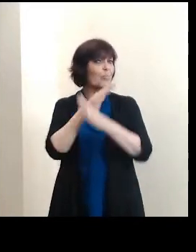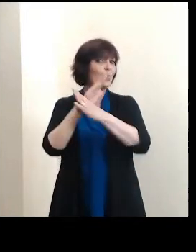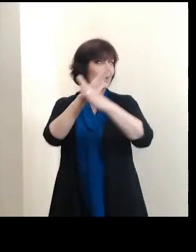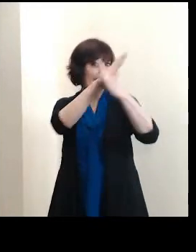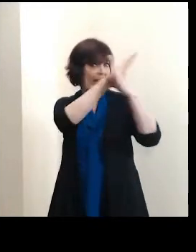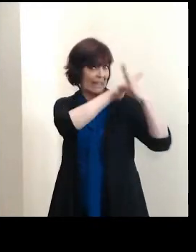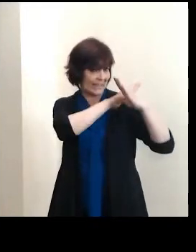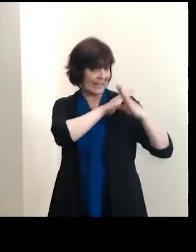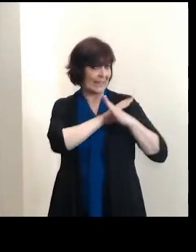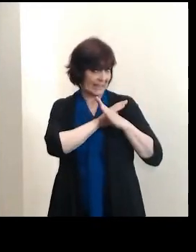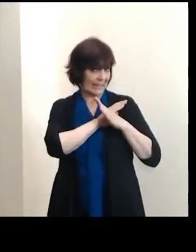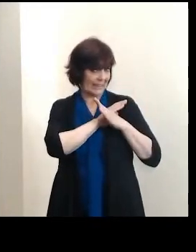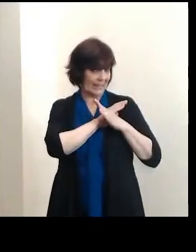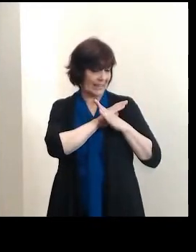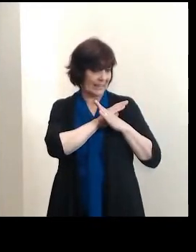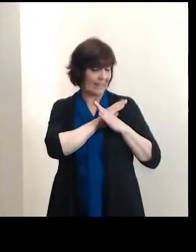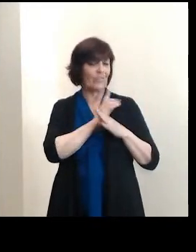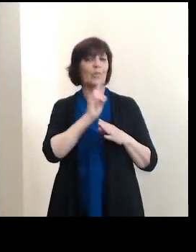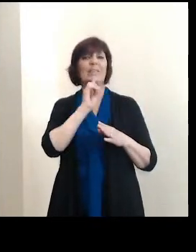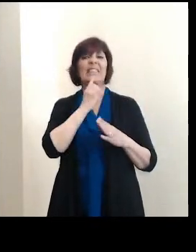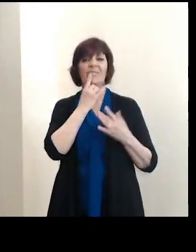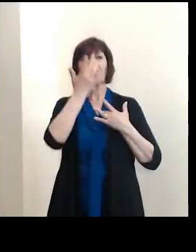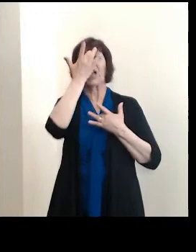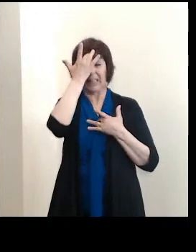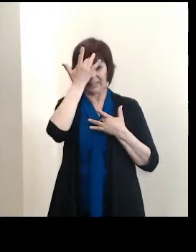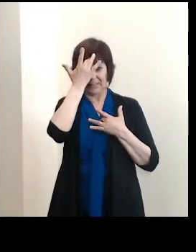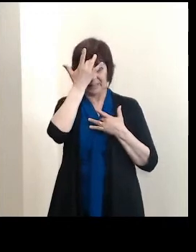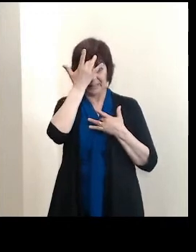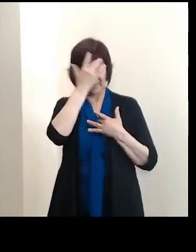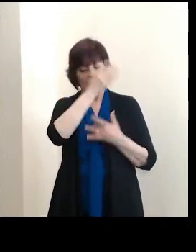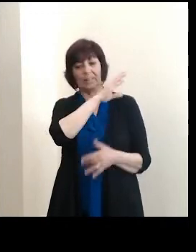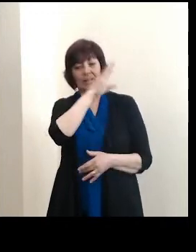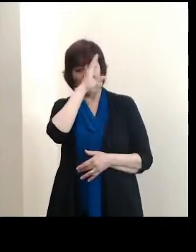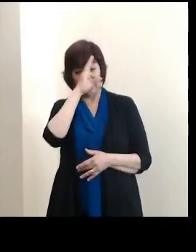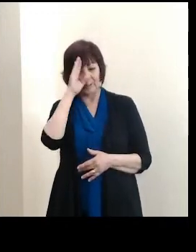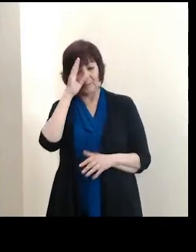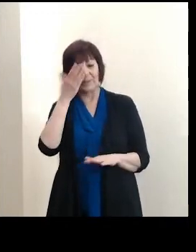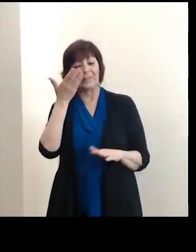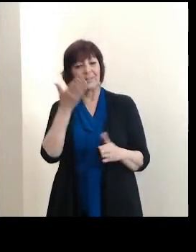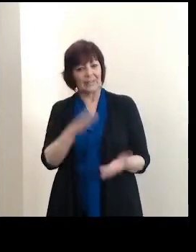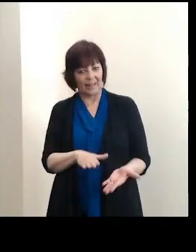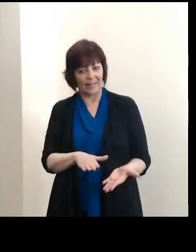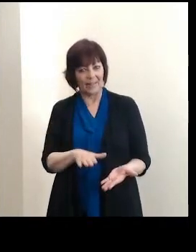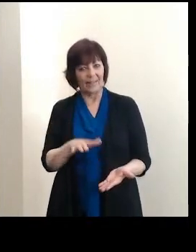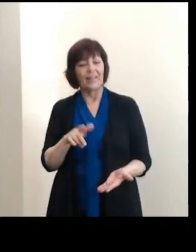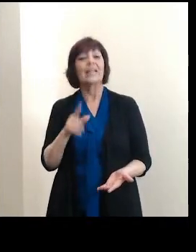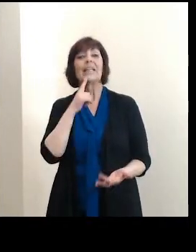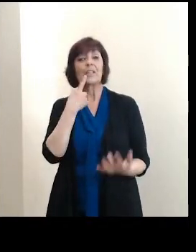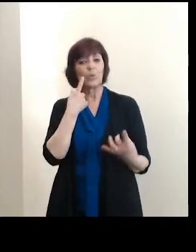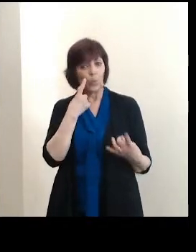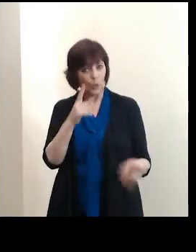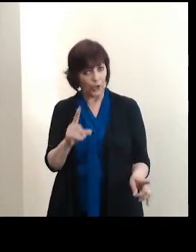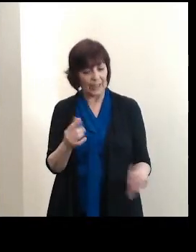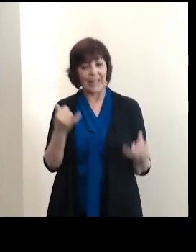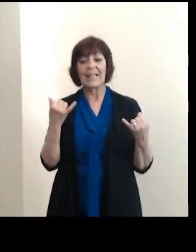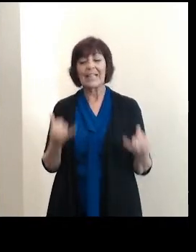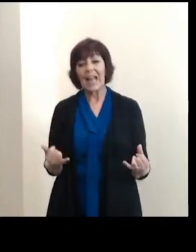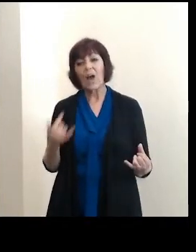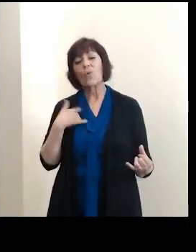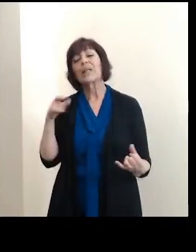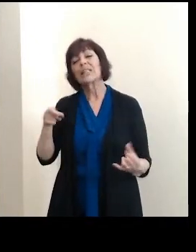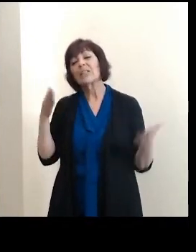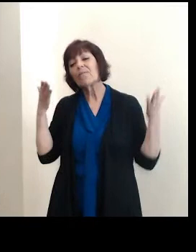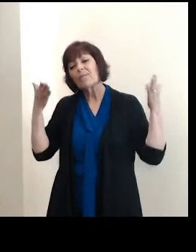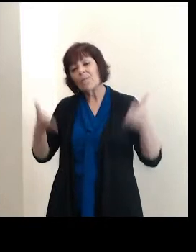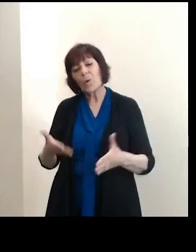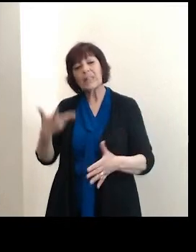from developing a severe illness and hospitalizations and death, and the vaccine is working. So now we really need to